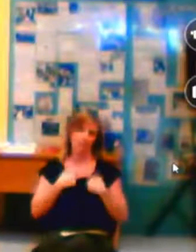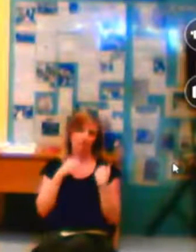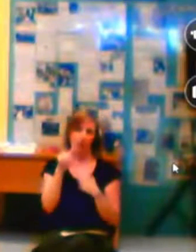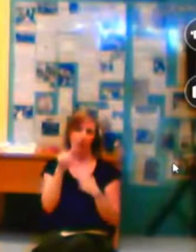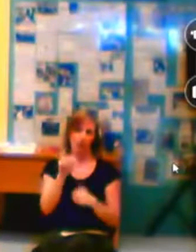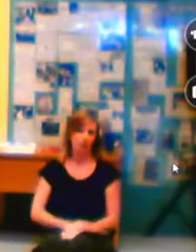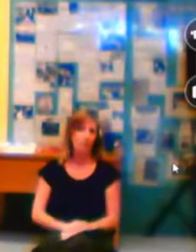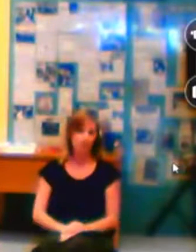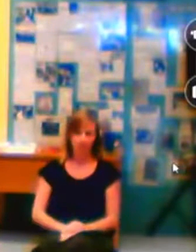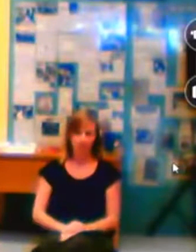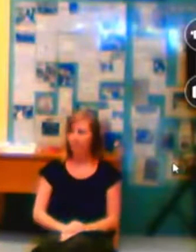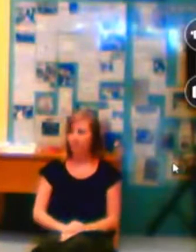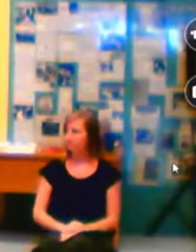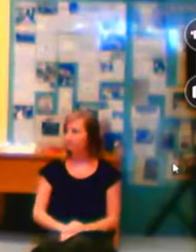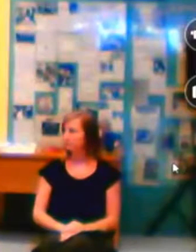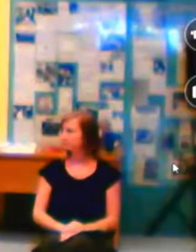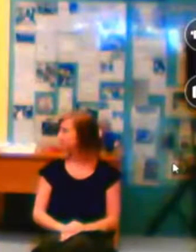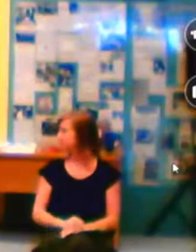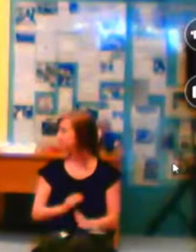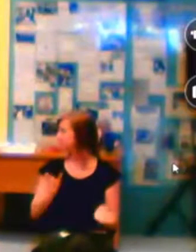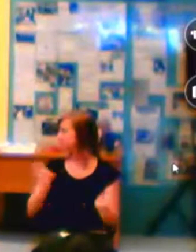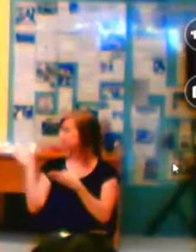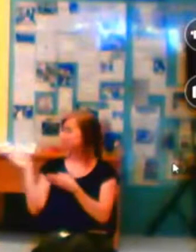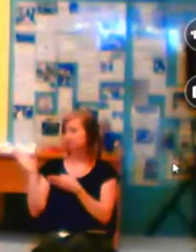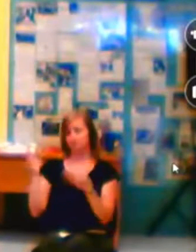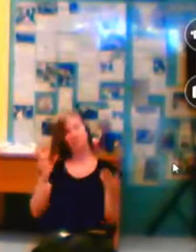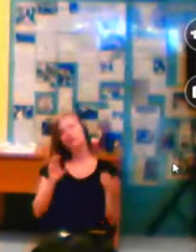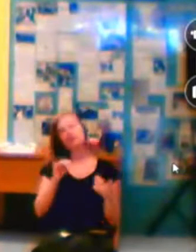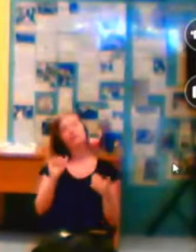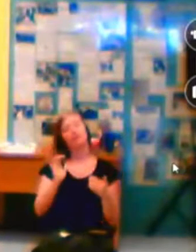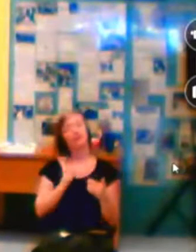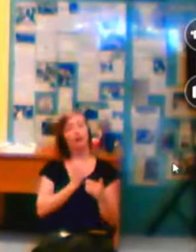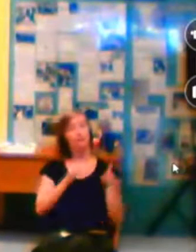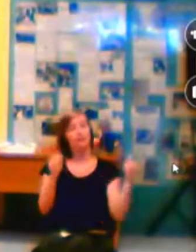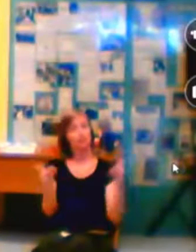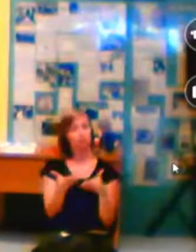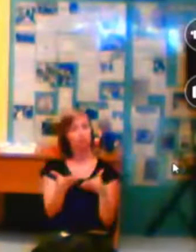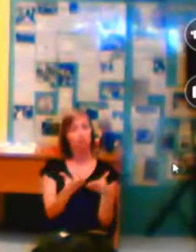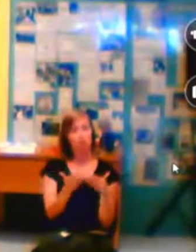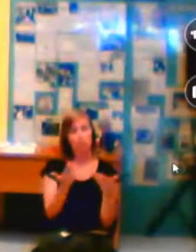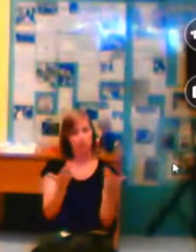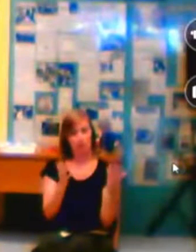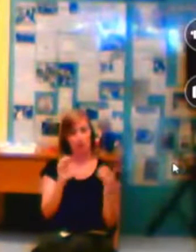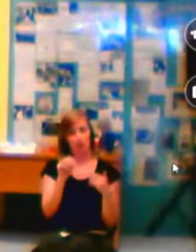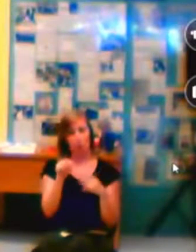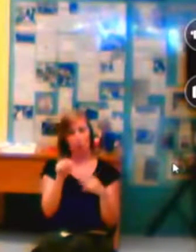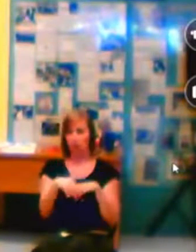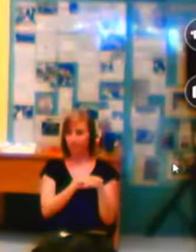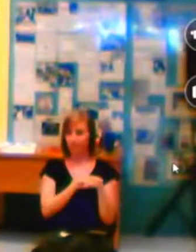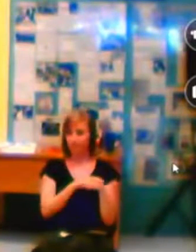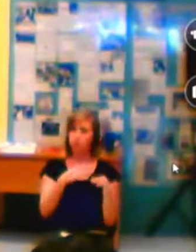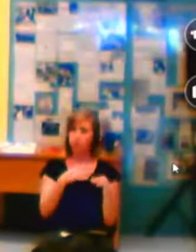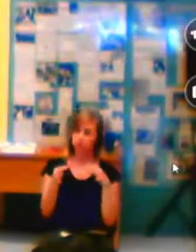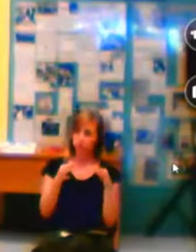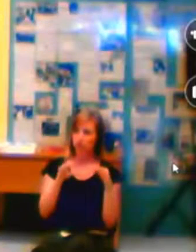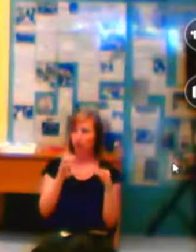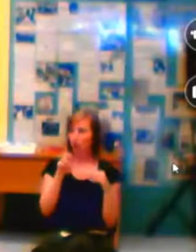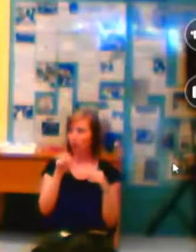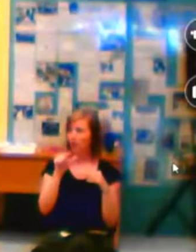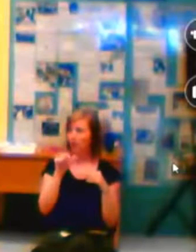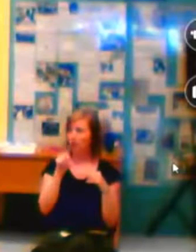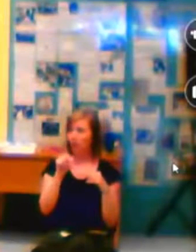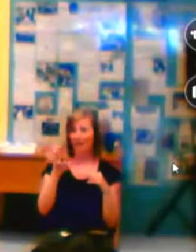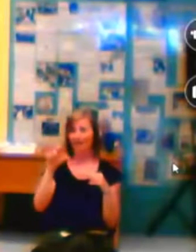would allow our state to elegantly, effectively, and efficiently provide for the health of all Coloradans.